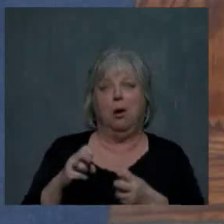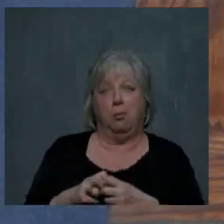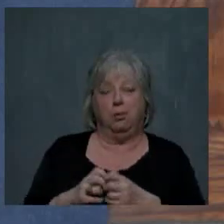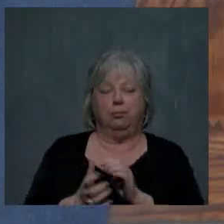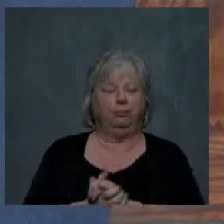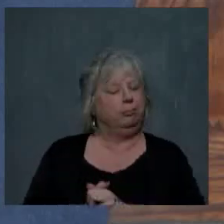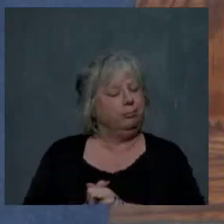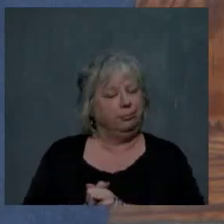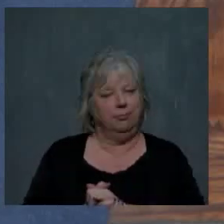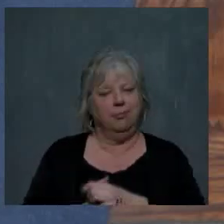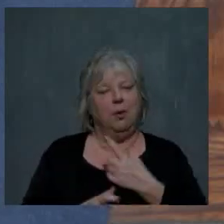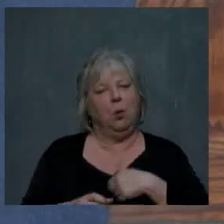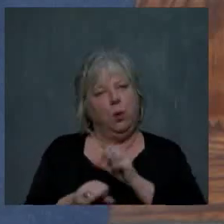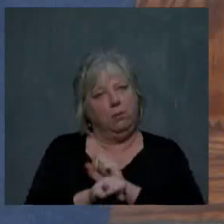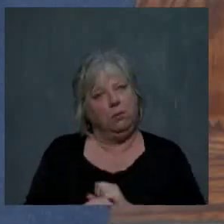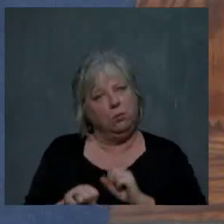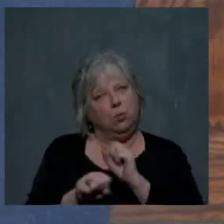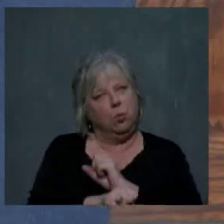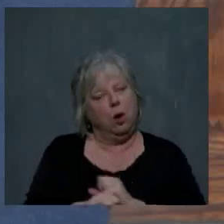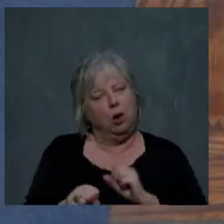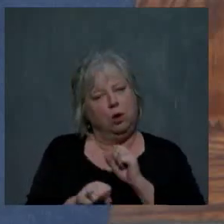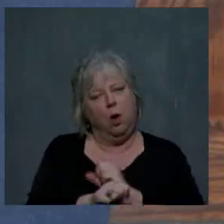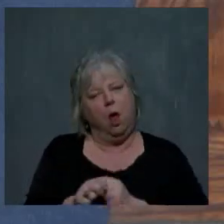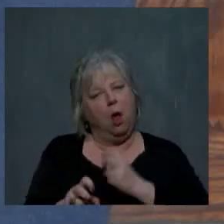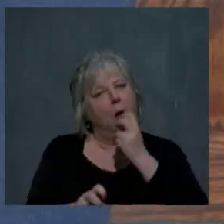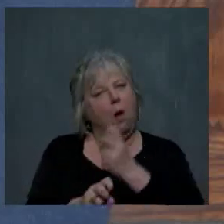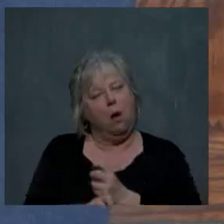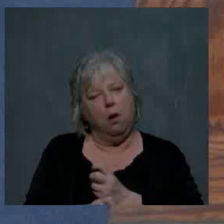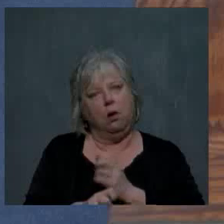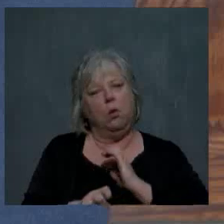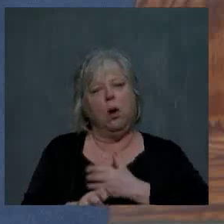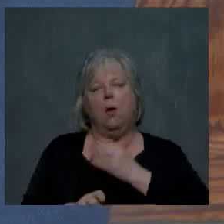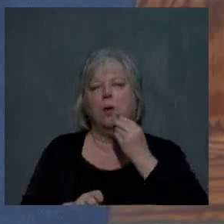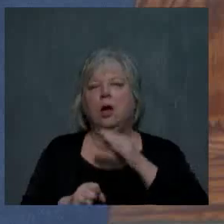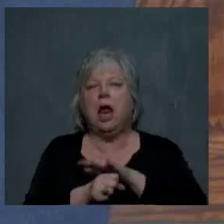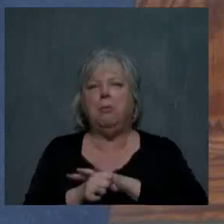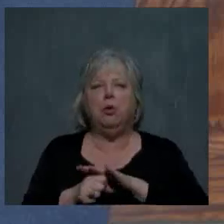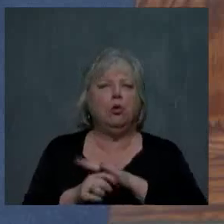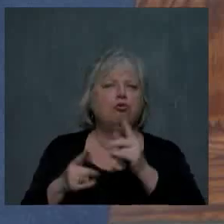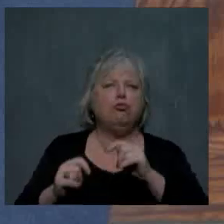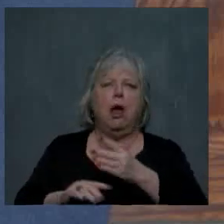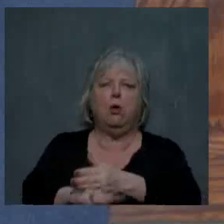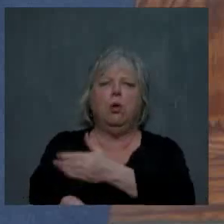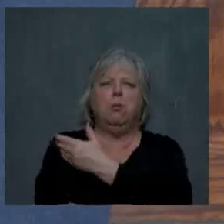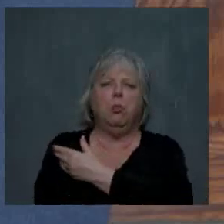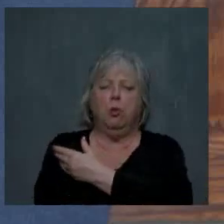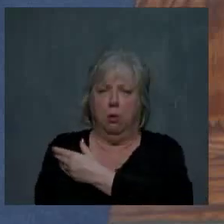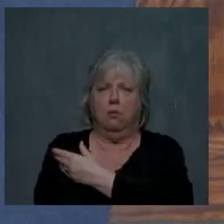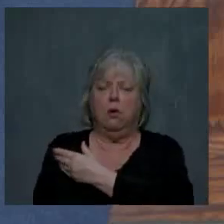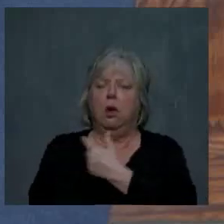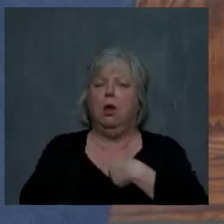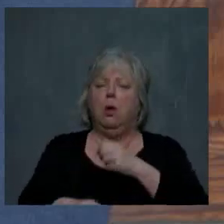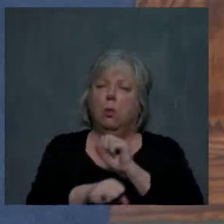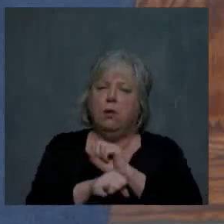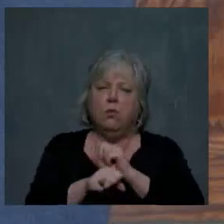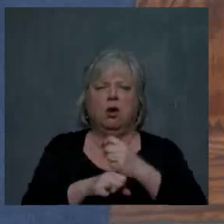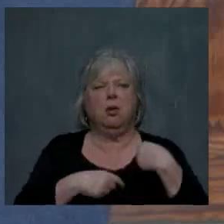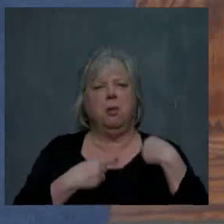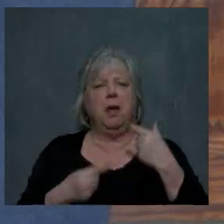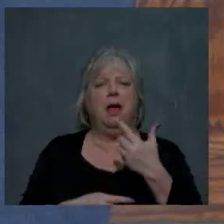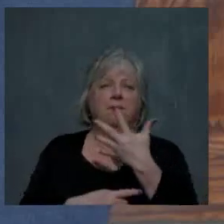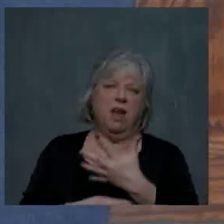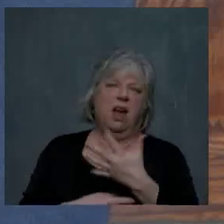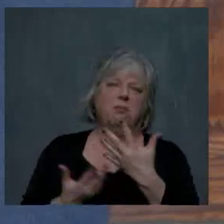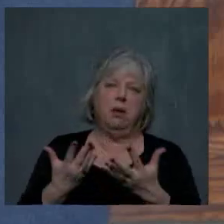worked hard to try to improve our neighborhood. We have worked hard for the past 5 or 6 years. I say 5 or 6 years